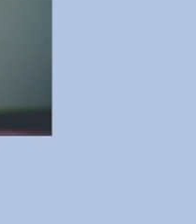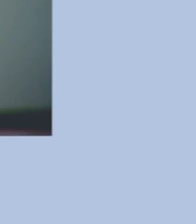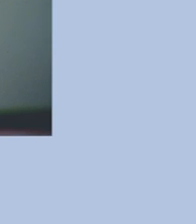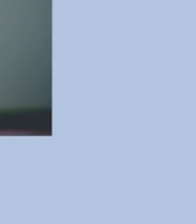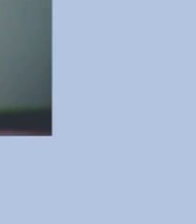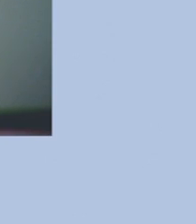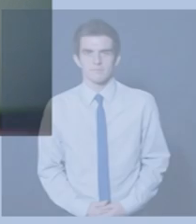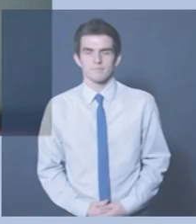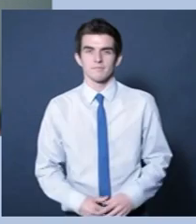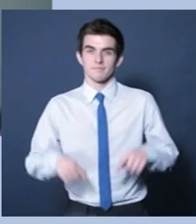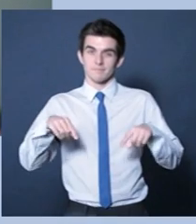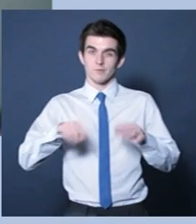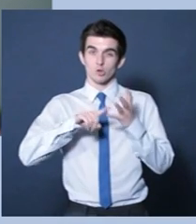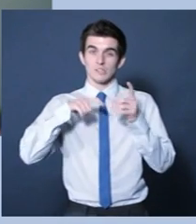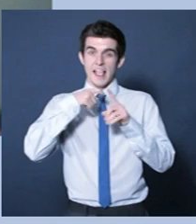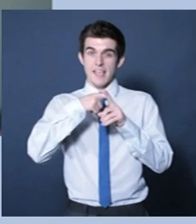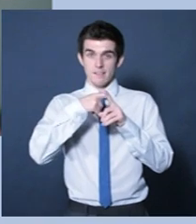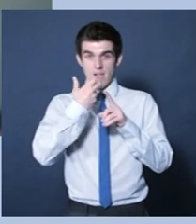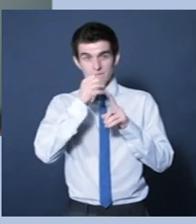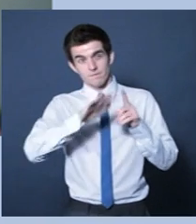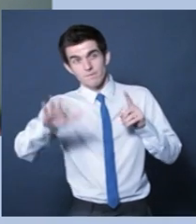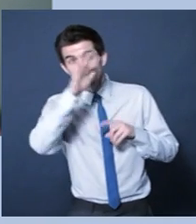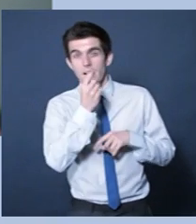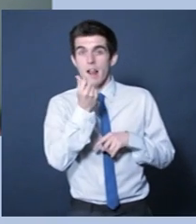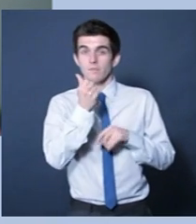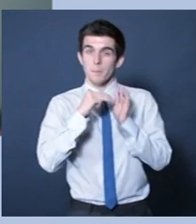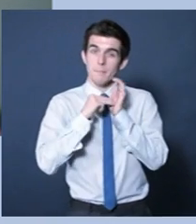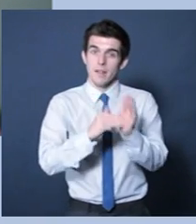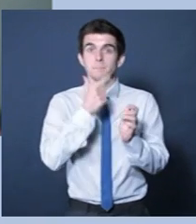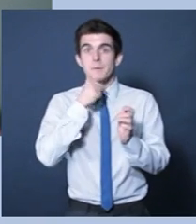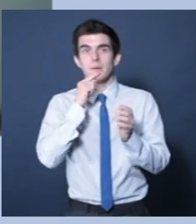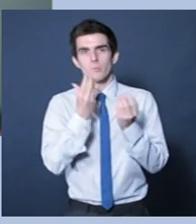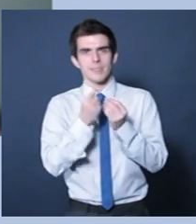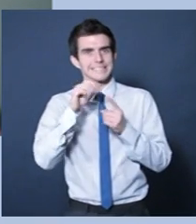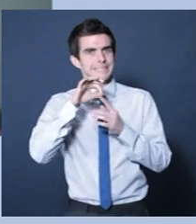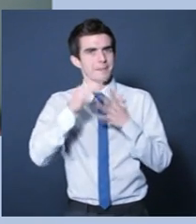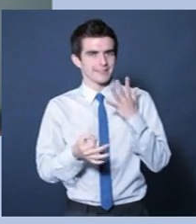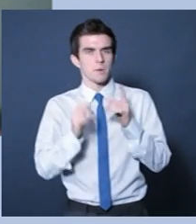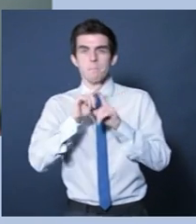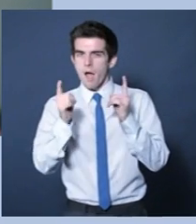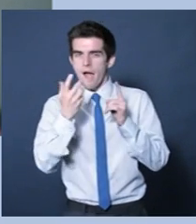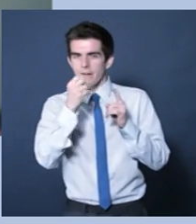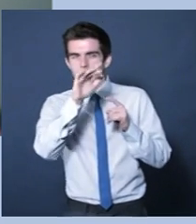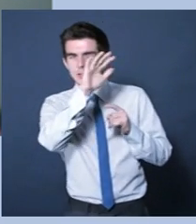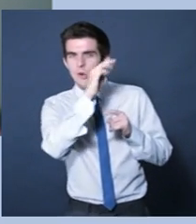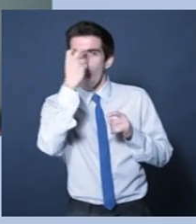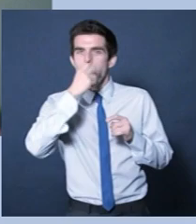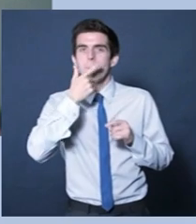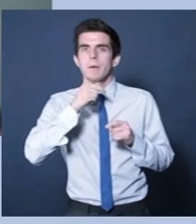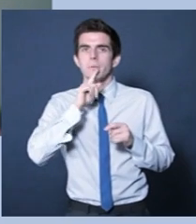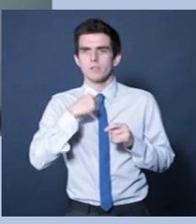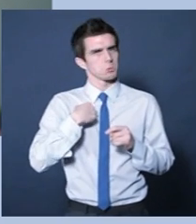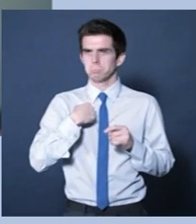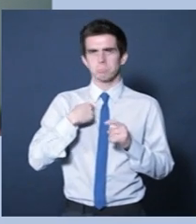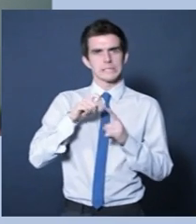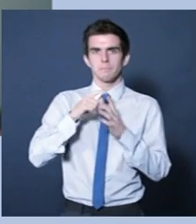are about 11 million adults in the UK who have disabilities. There's also a lot of older people who may not